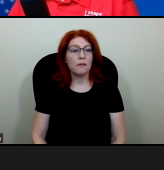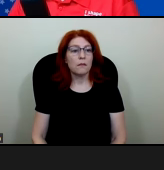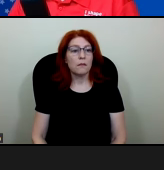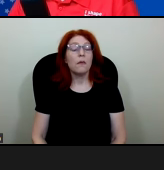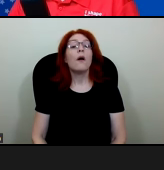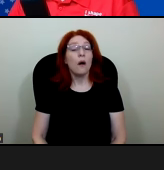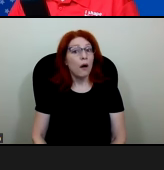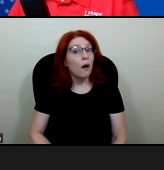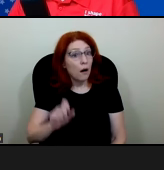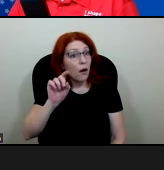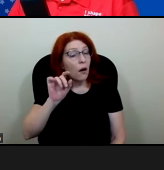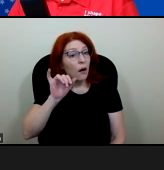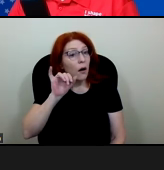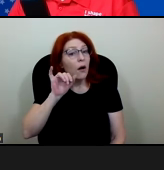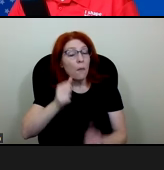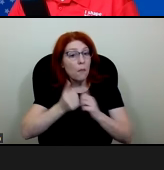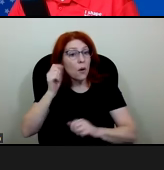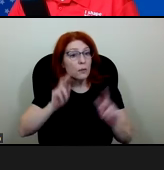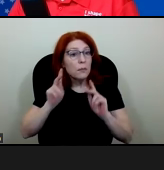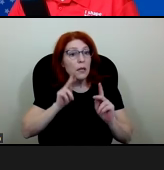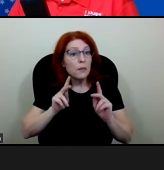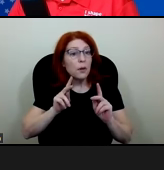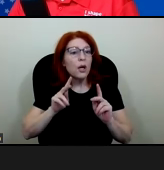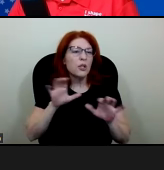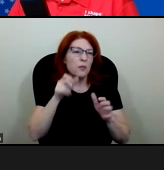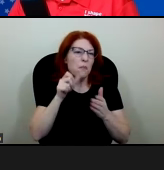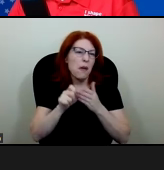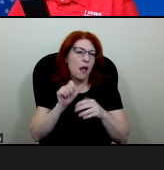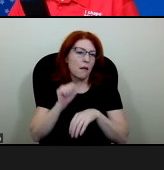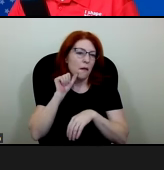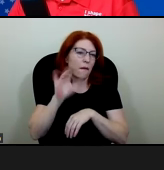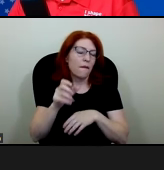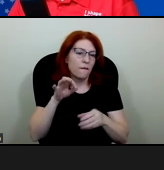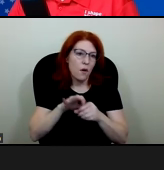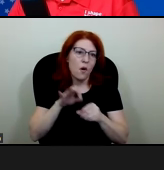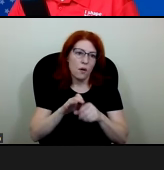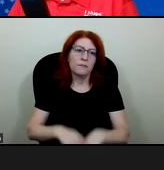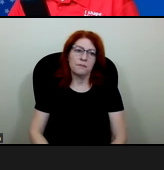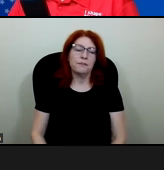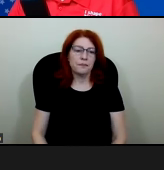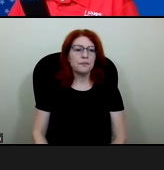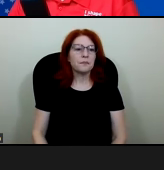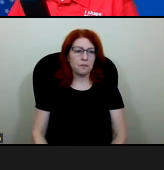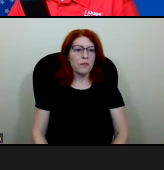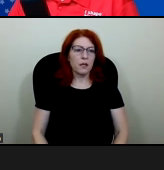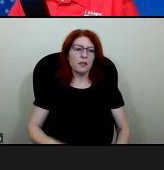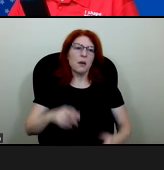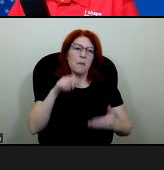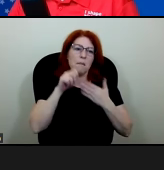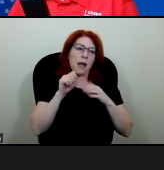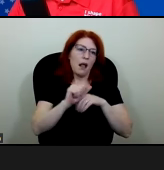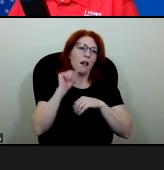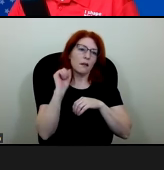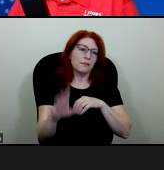and most people they do a mail-in voting in Arizona. A lot of people do their mail-in voting in